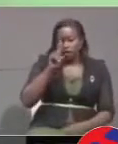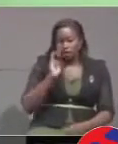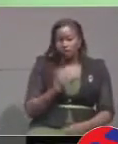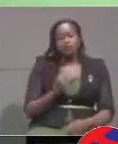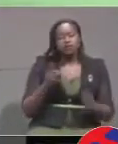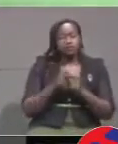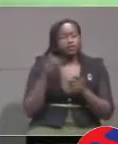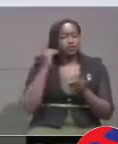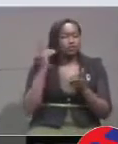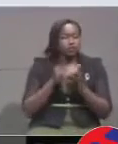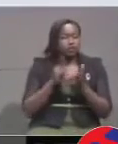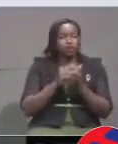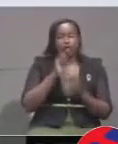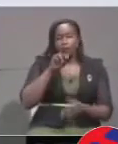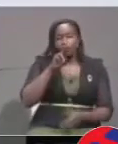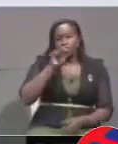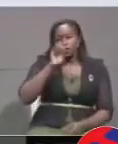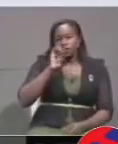Okwetonda.